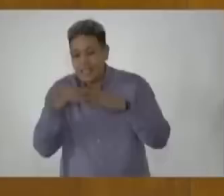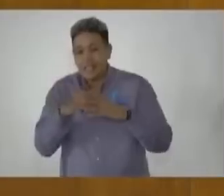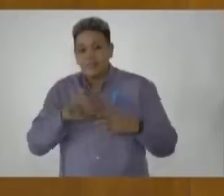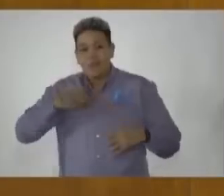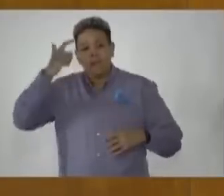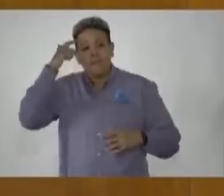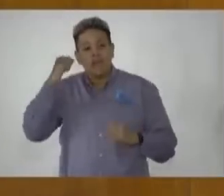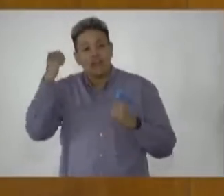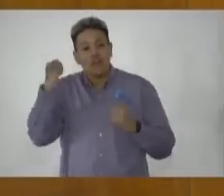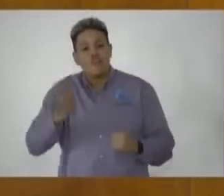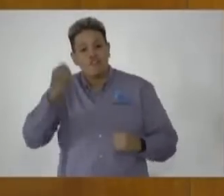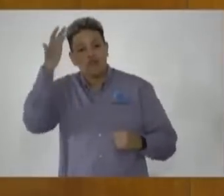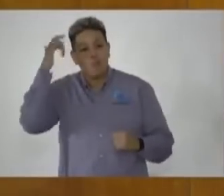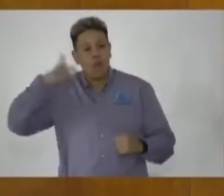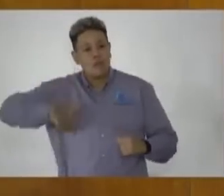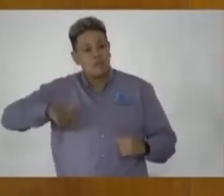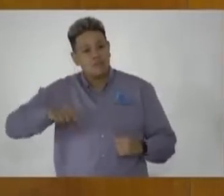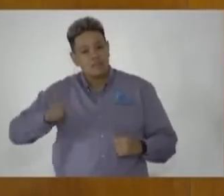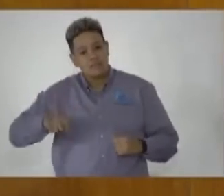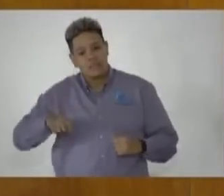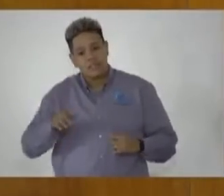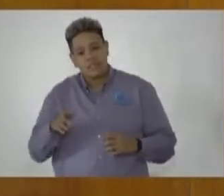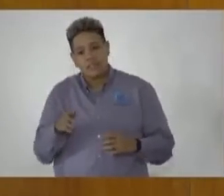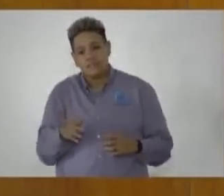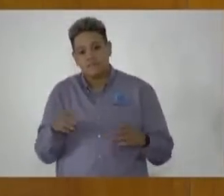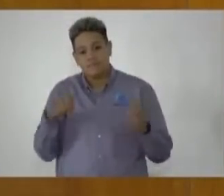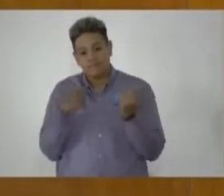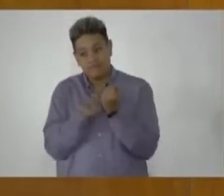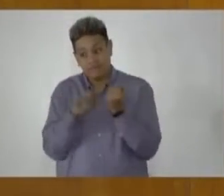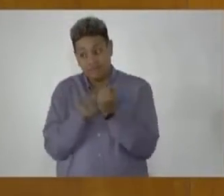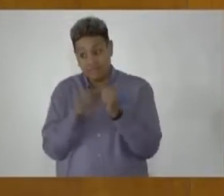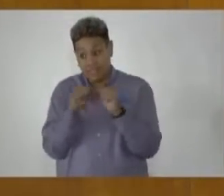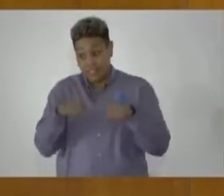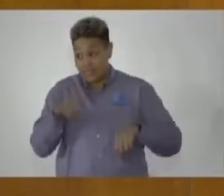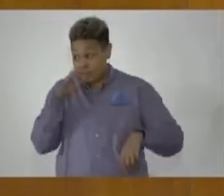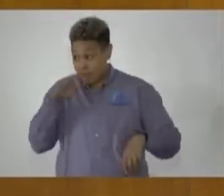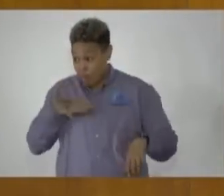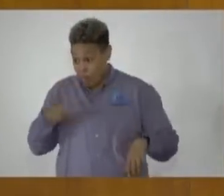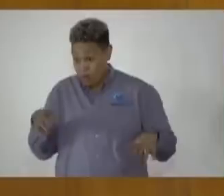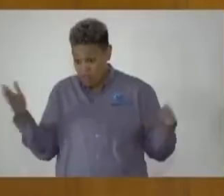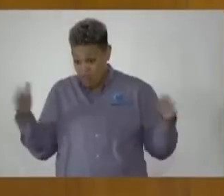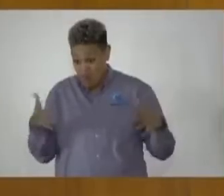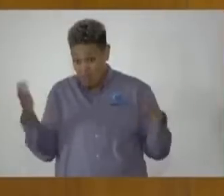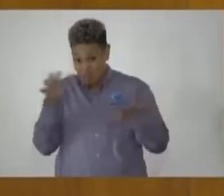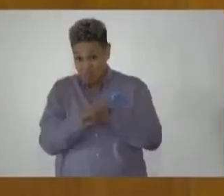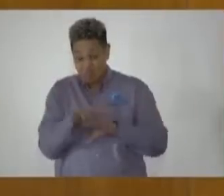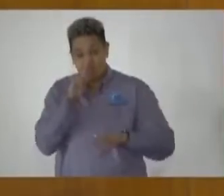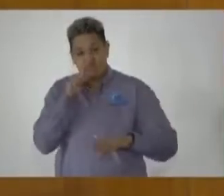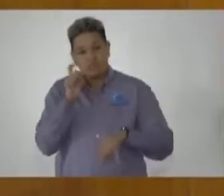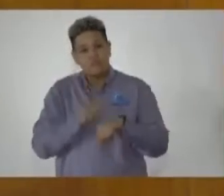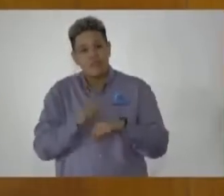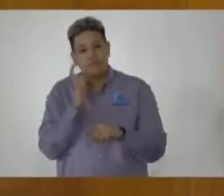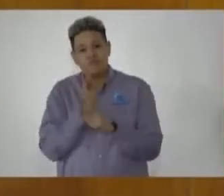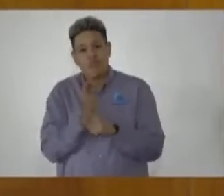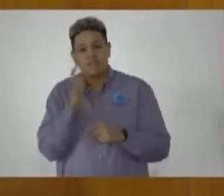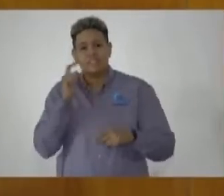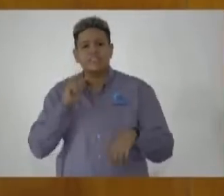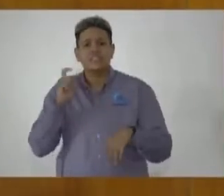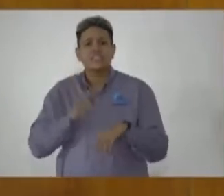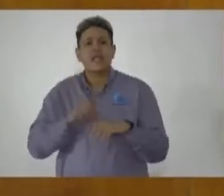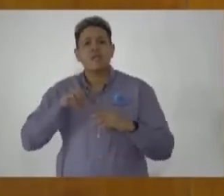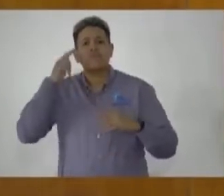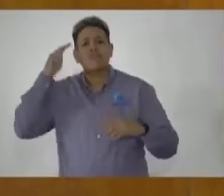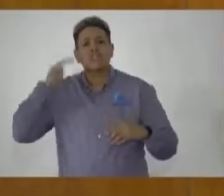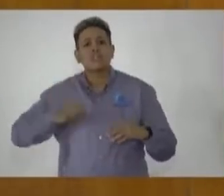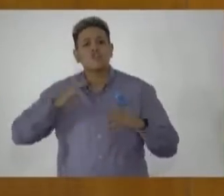confirms why a bicameral system as this is timely. If there is ever a time in the history of